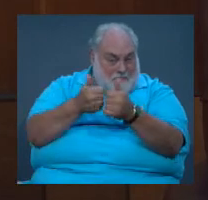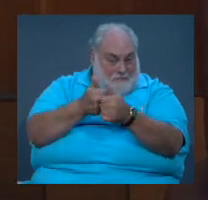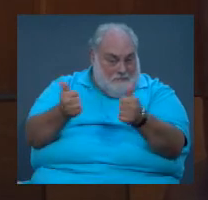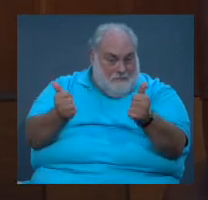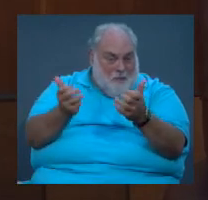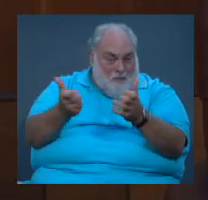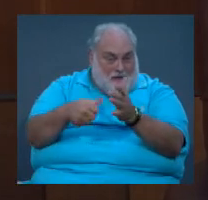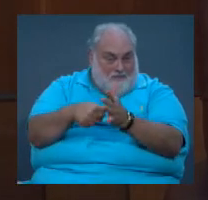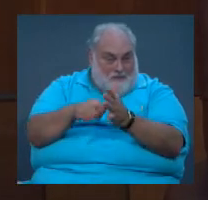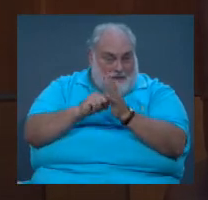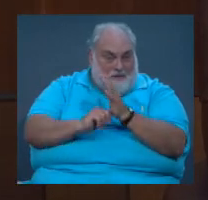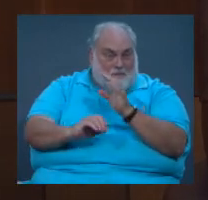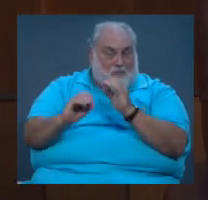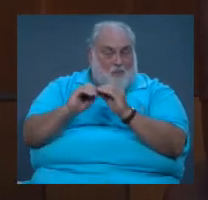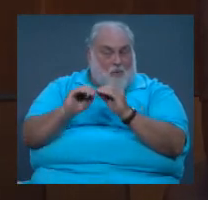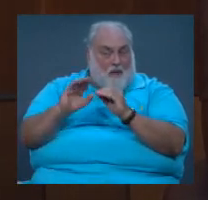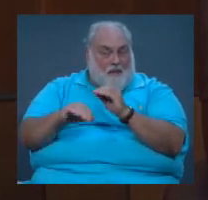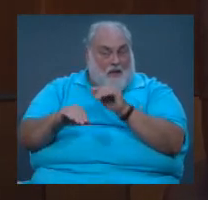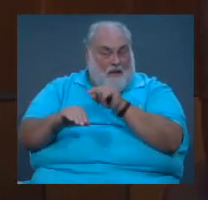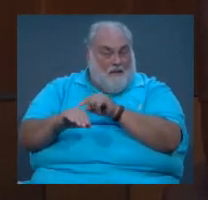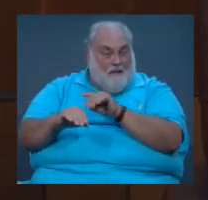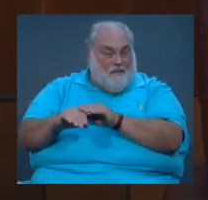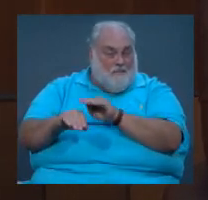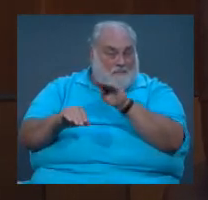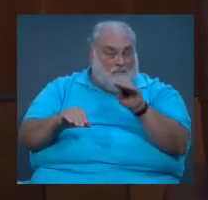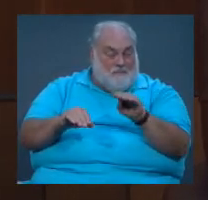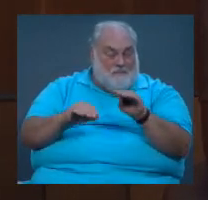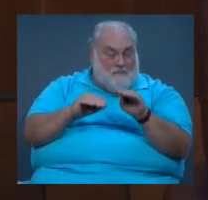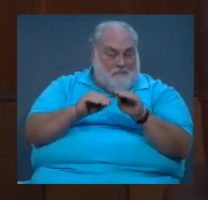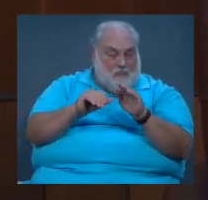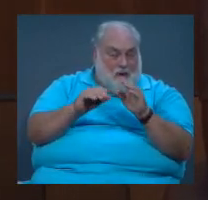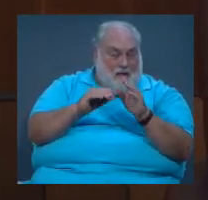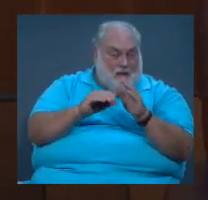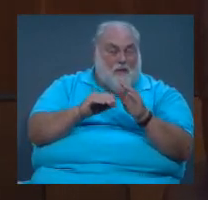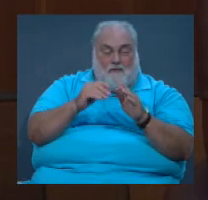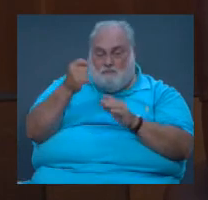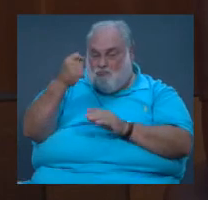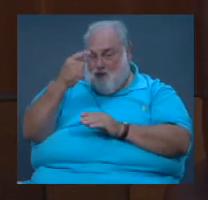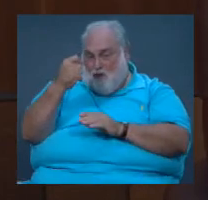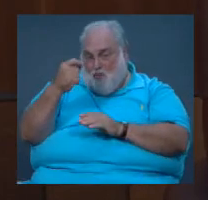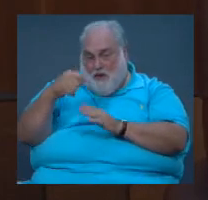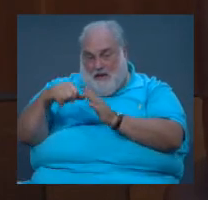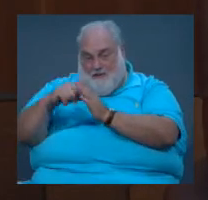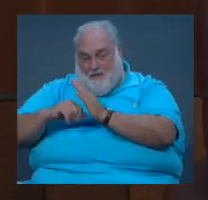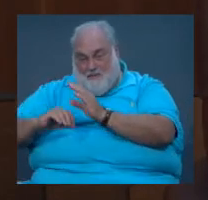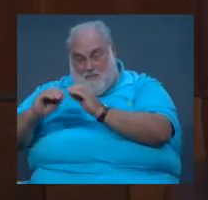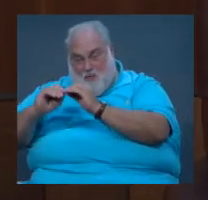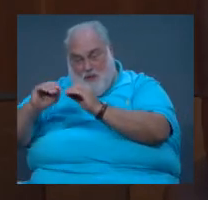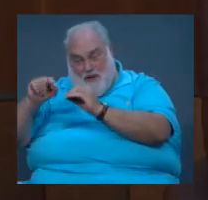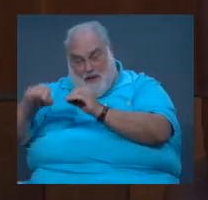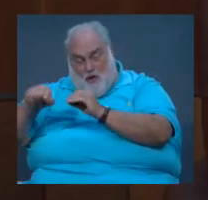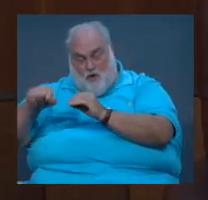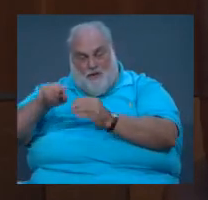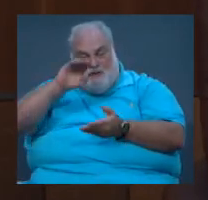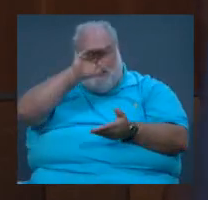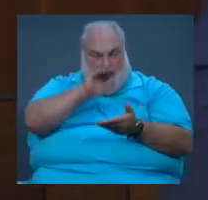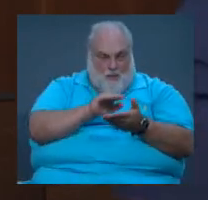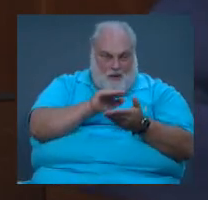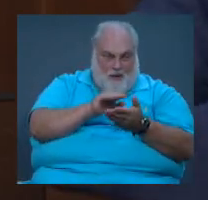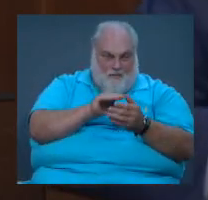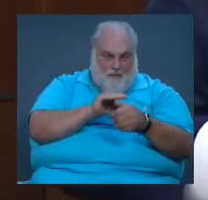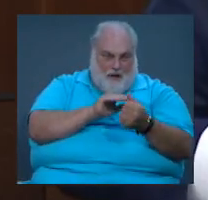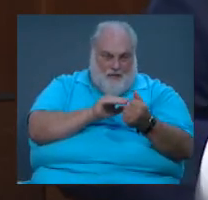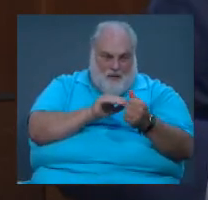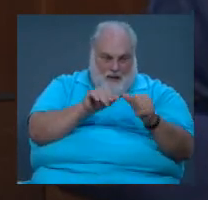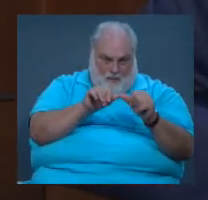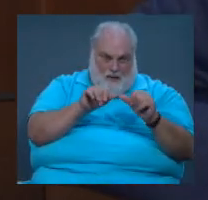emphasize other areas greater than what we present to you, we also have to understand that when you emphasize more in one area, you have to take away